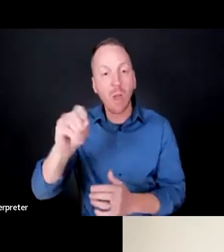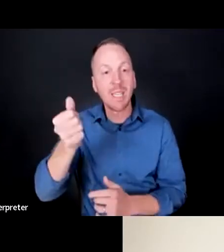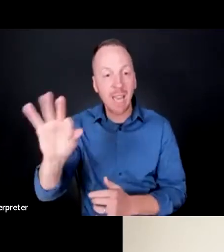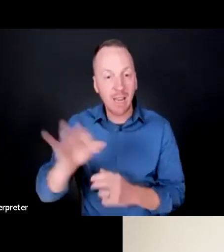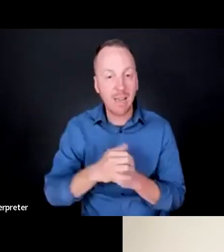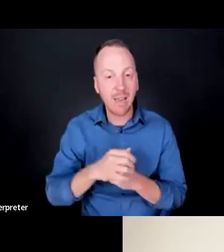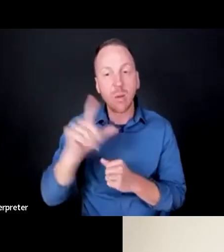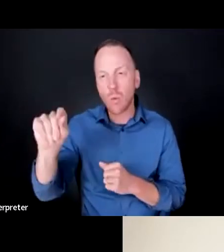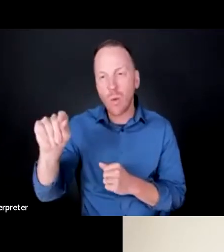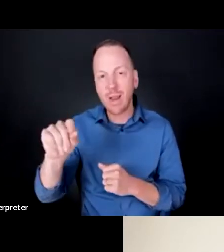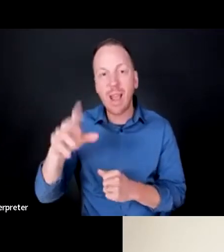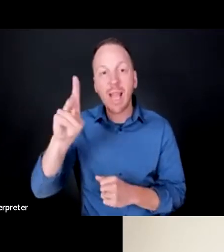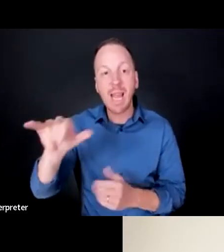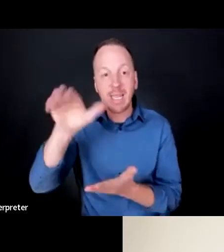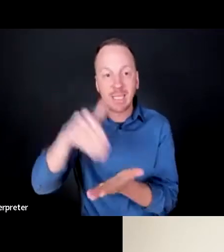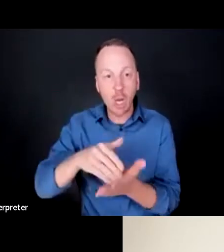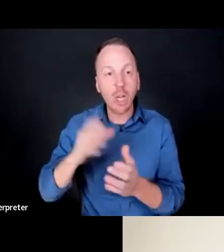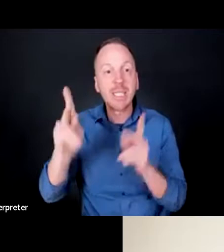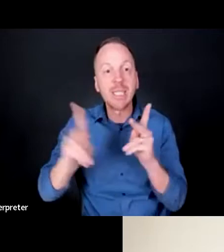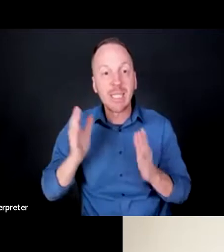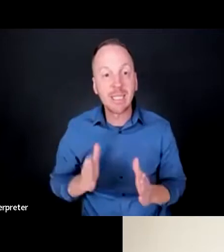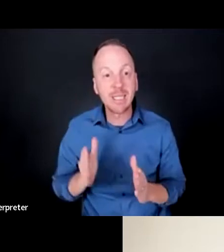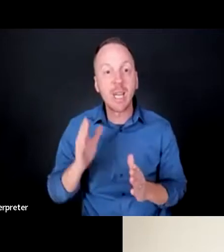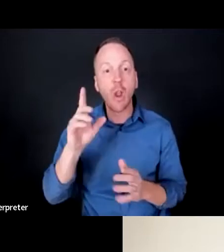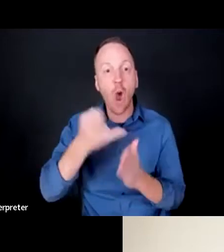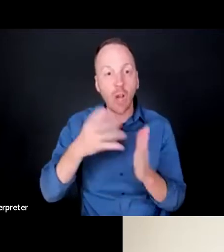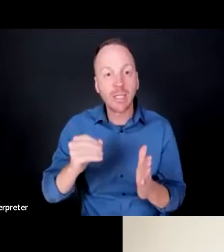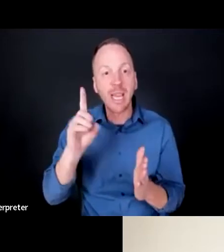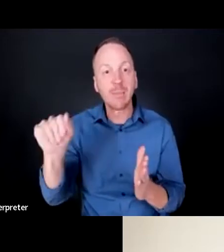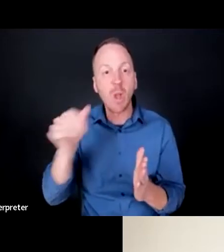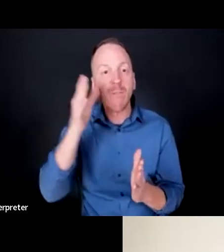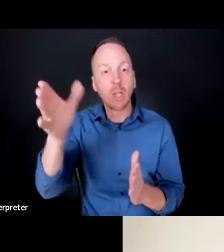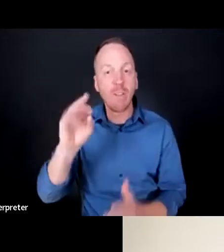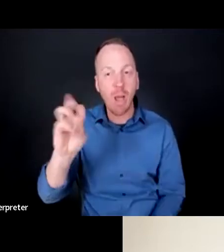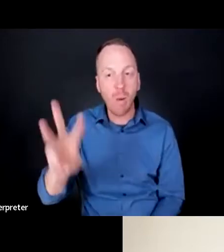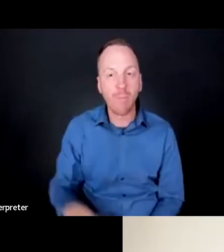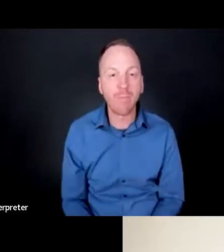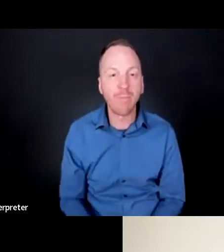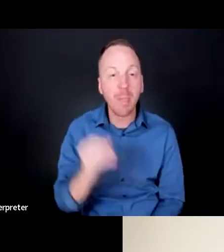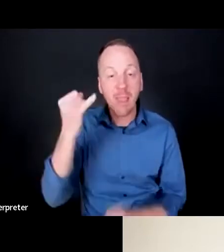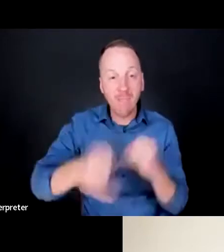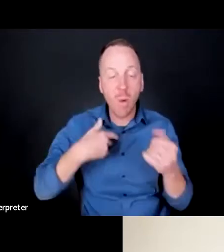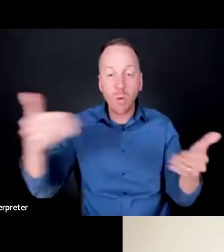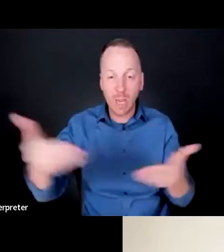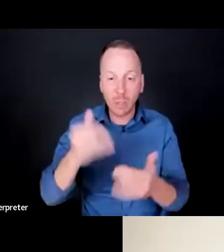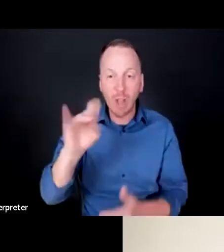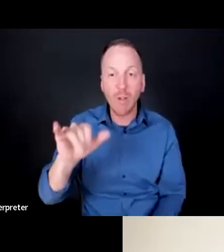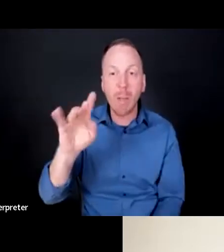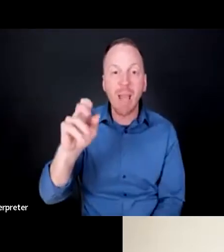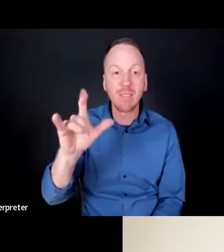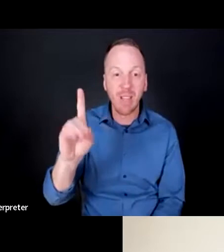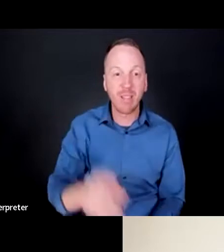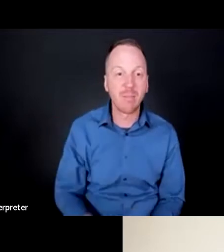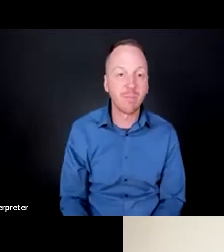2019-20 Kennedy Center Citizen Artist and Disabilities Future Fellow. And finally, I'd like to introduce Jeffrey